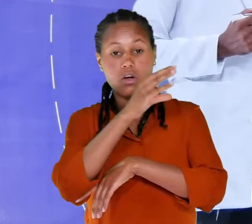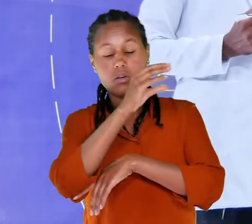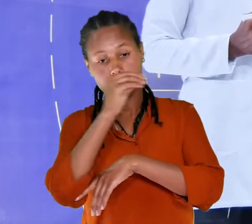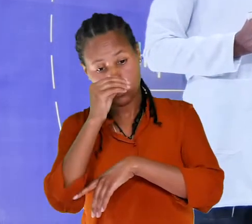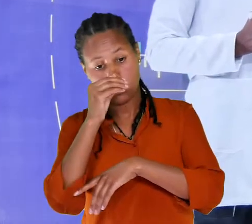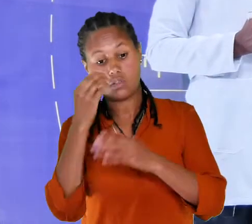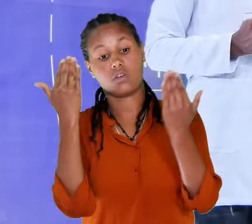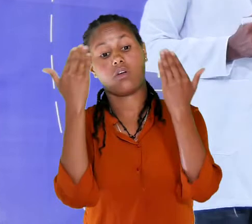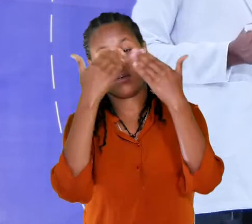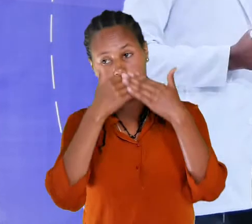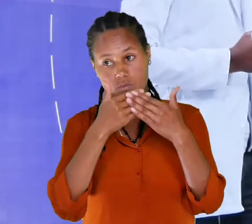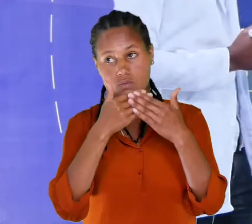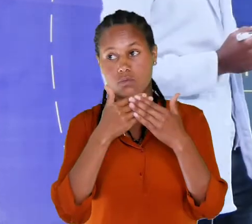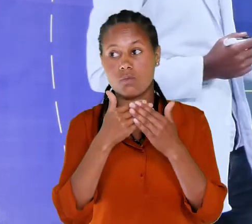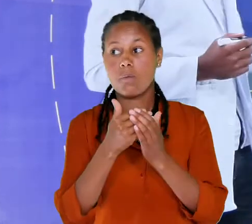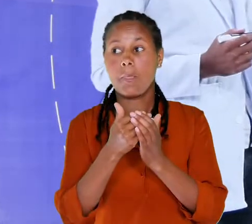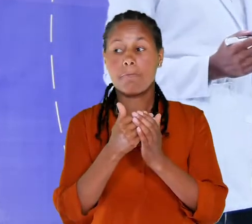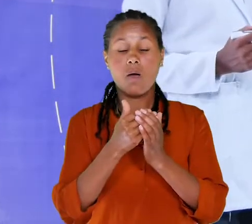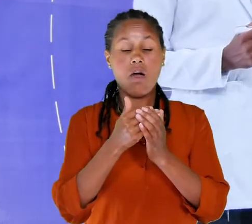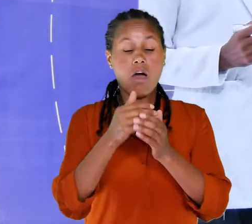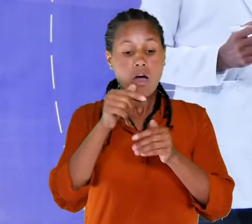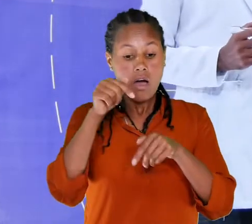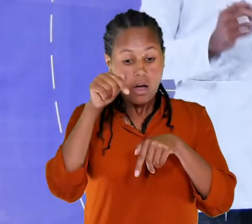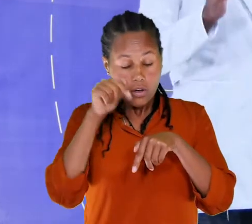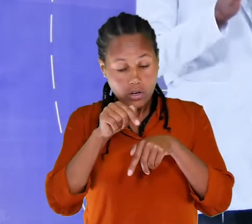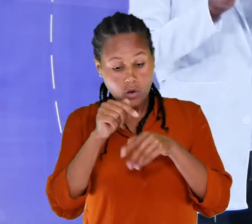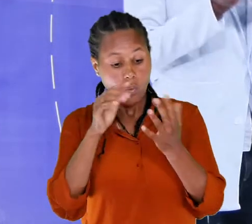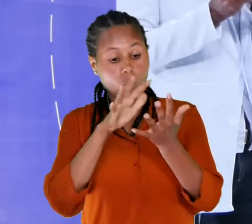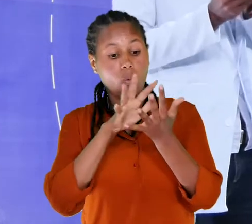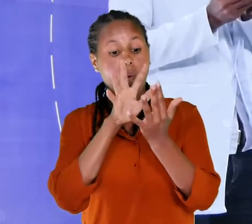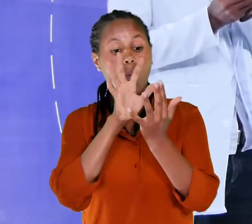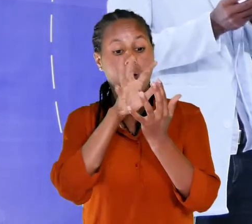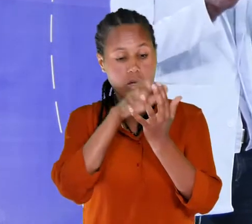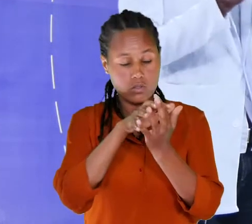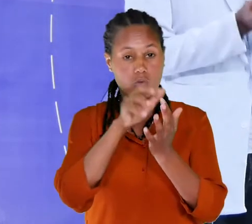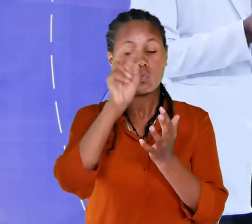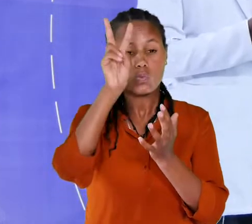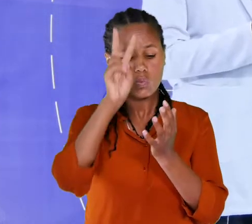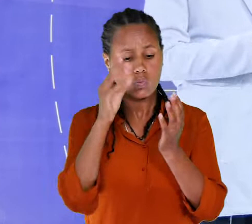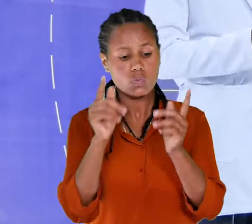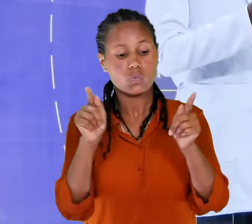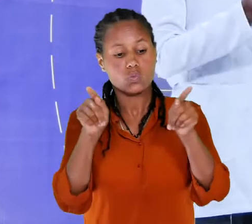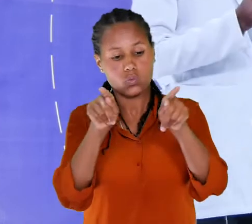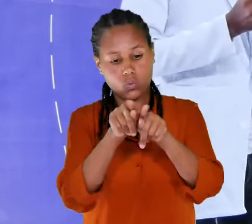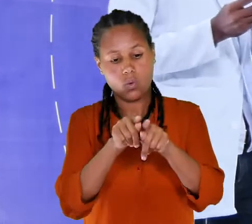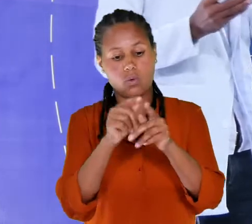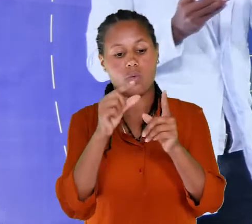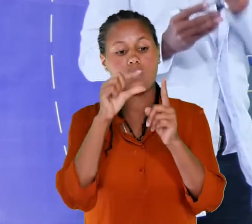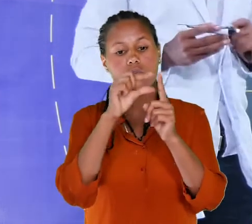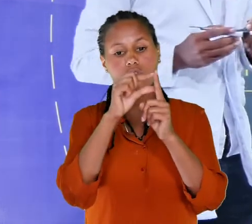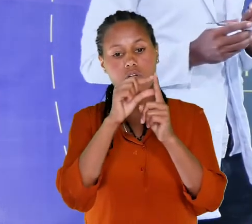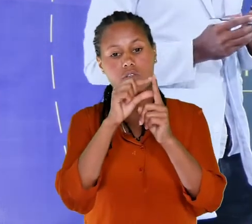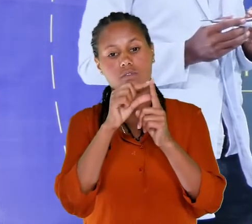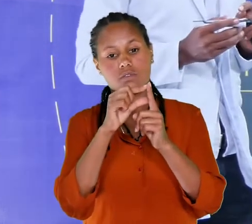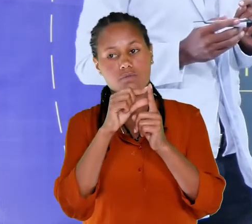come to the compound words. Here, compound words are two joined words which we read as a